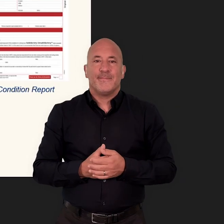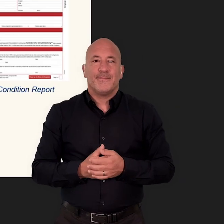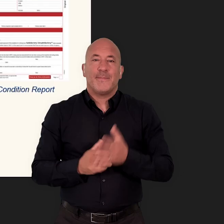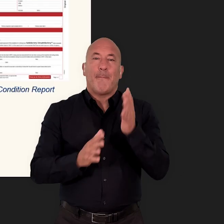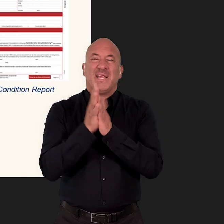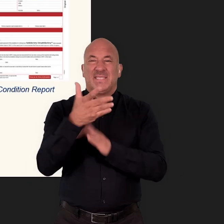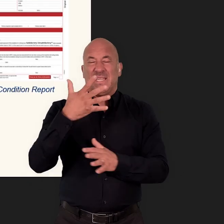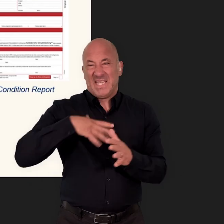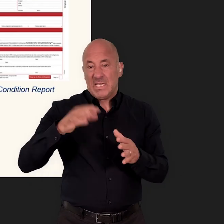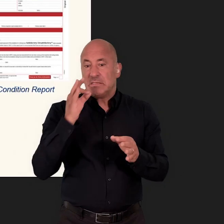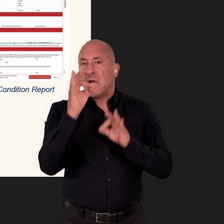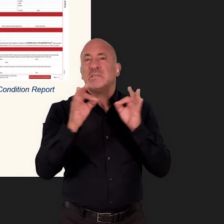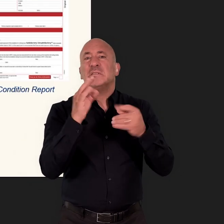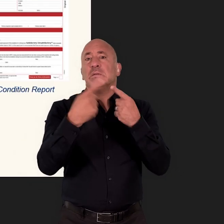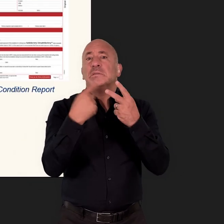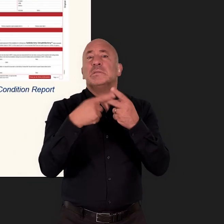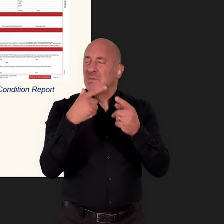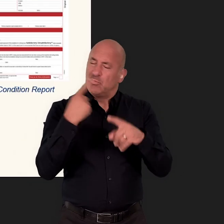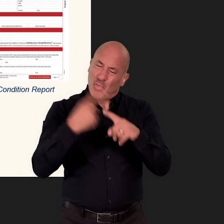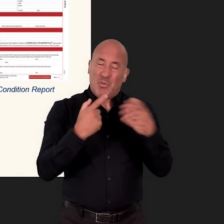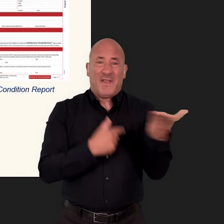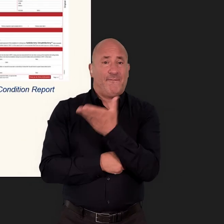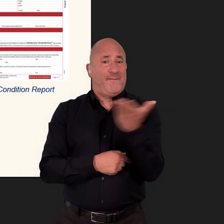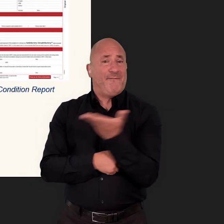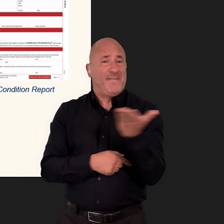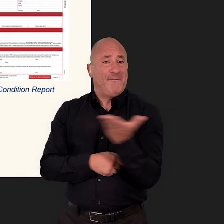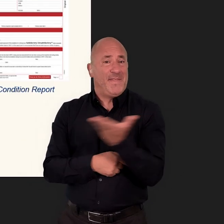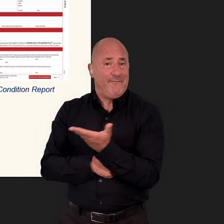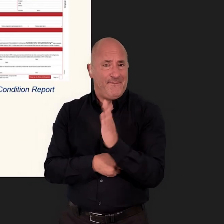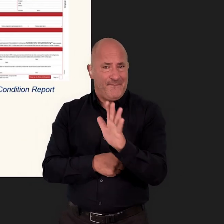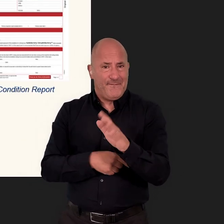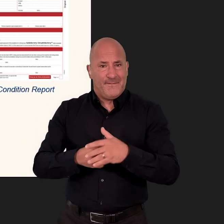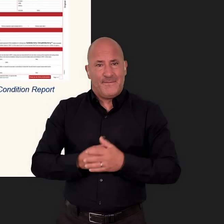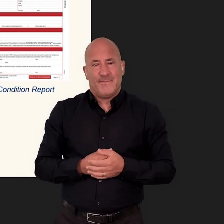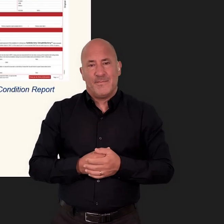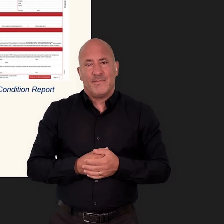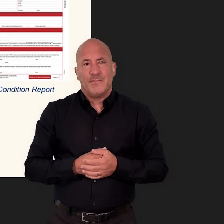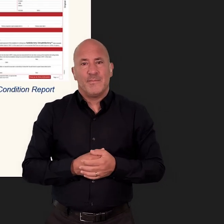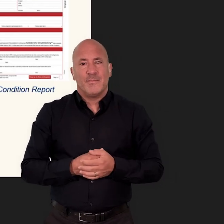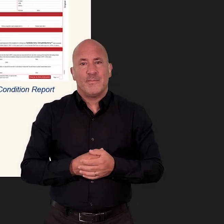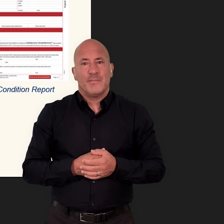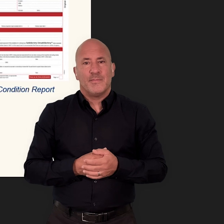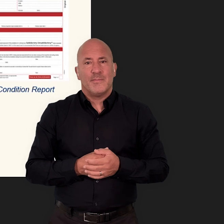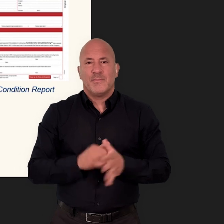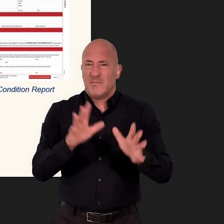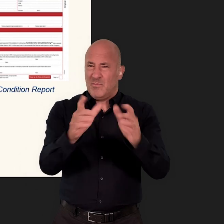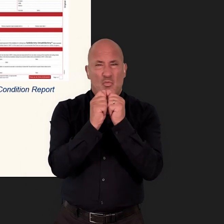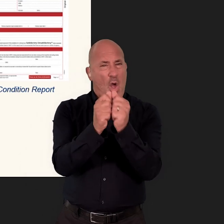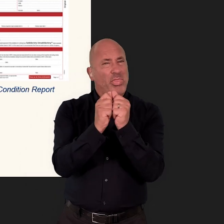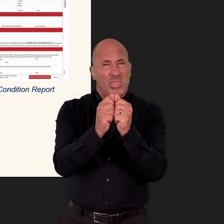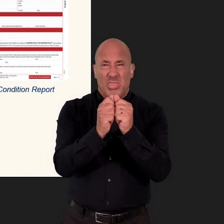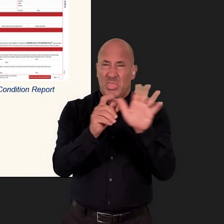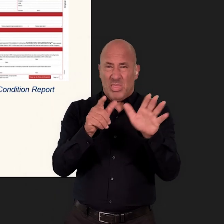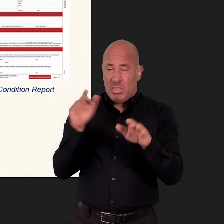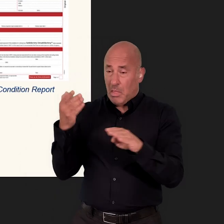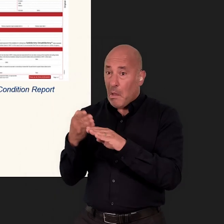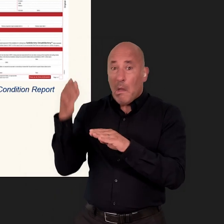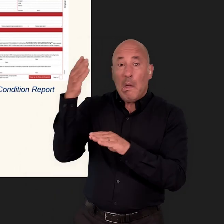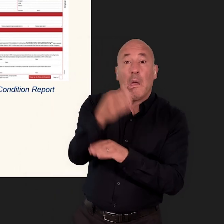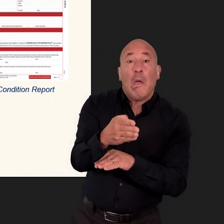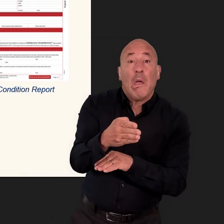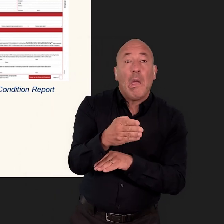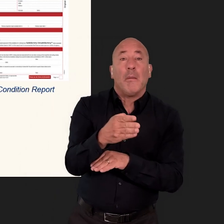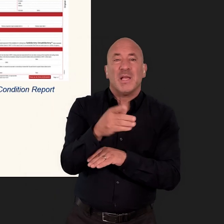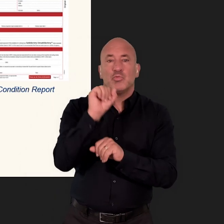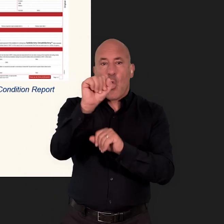register prior to the meeting. Please ensure that these are provided as quickly as possible. We encourage you to make